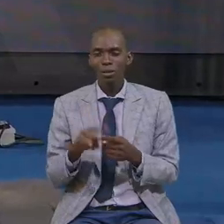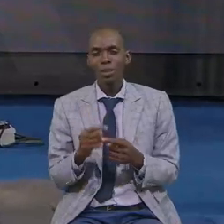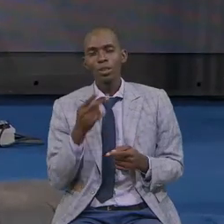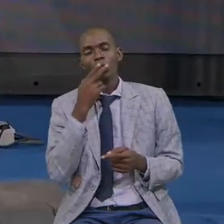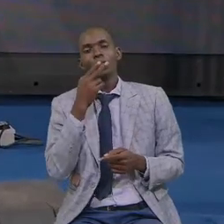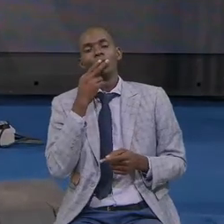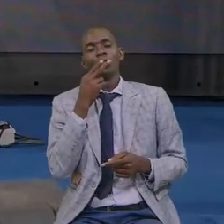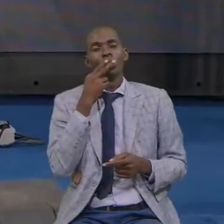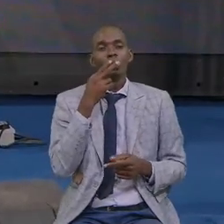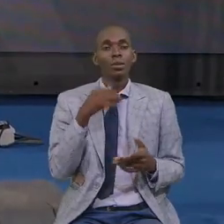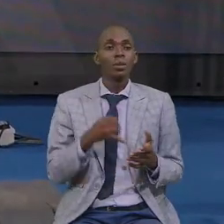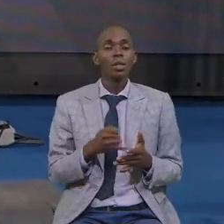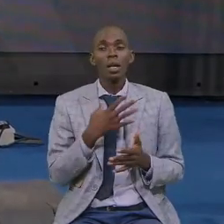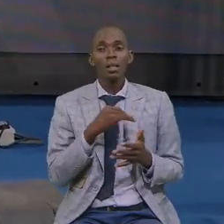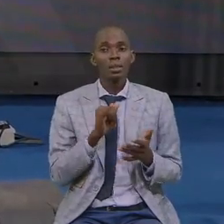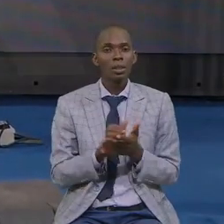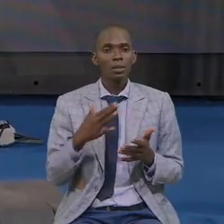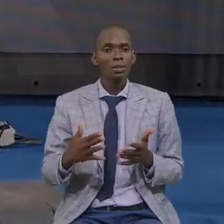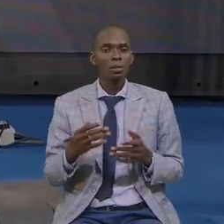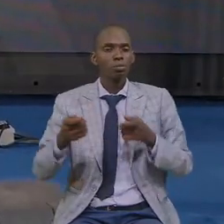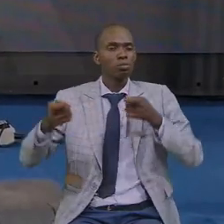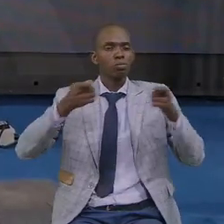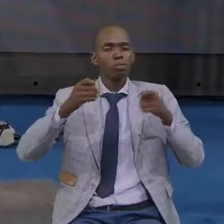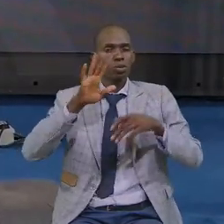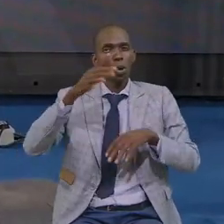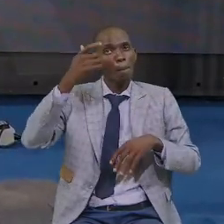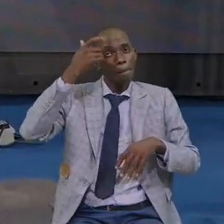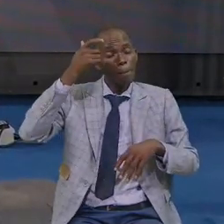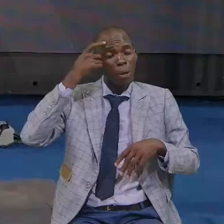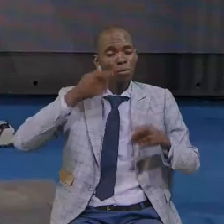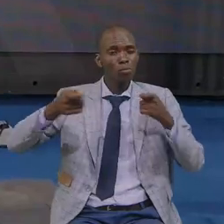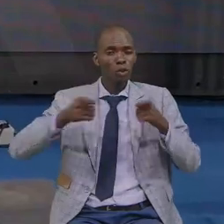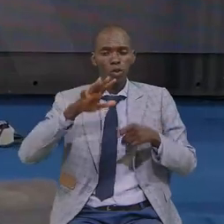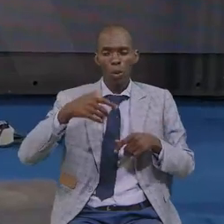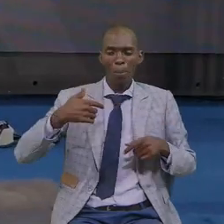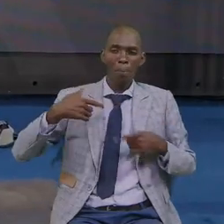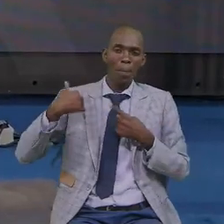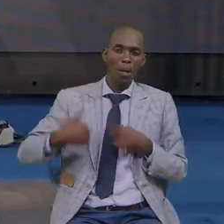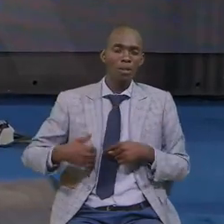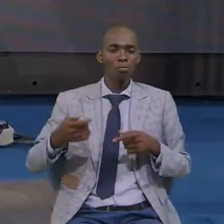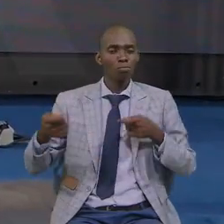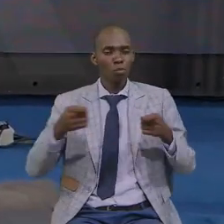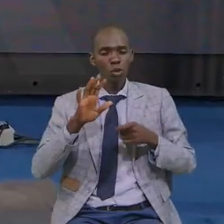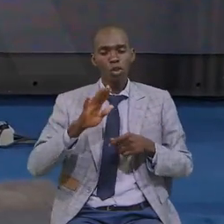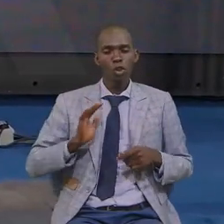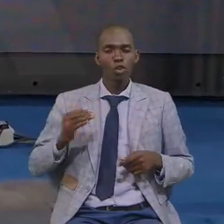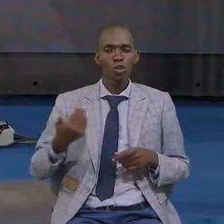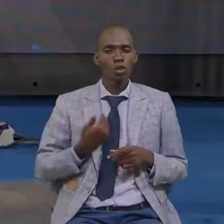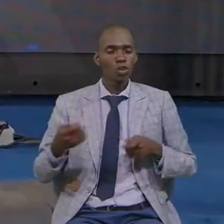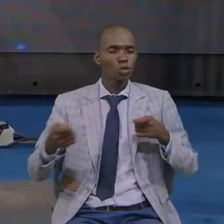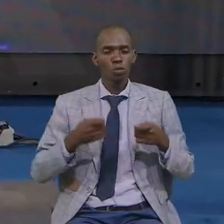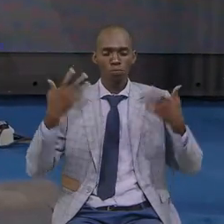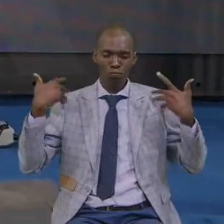and that thing reigns over your brain, over your mind, over your soul, over your